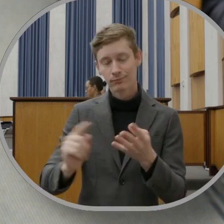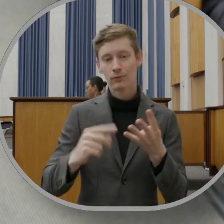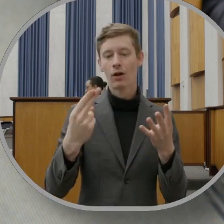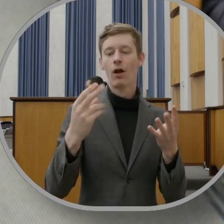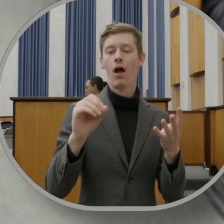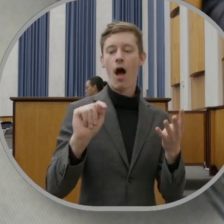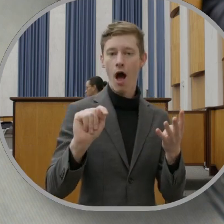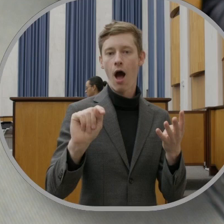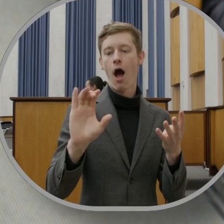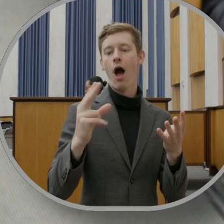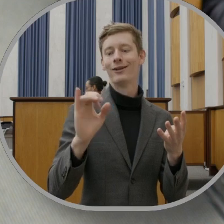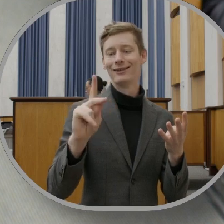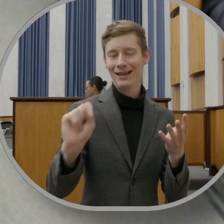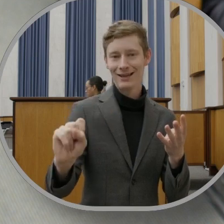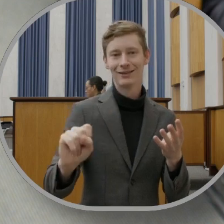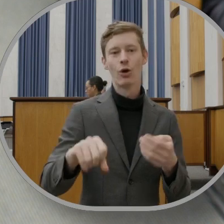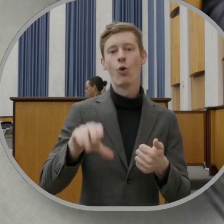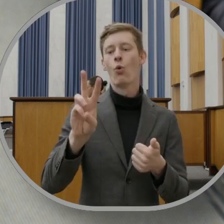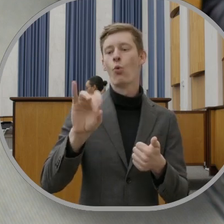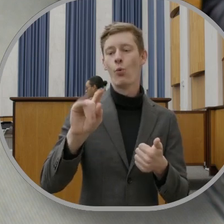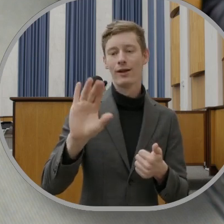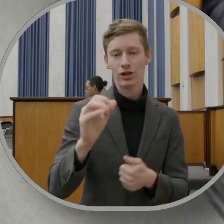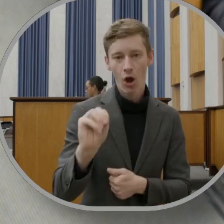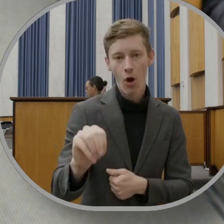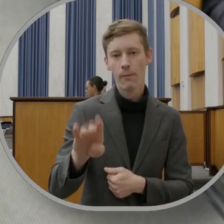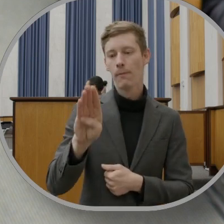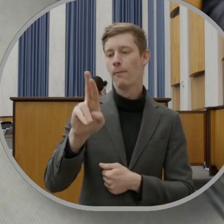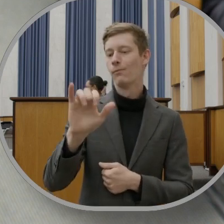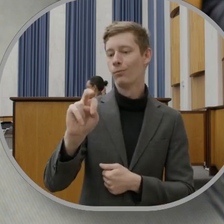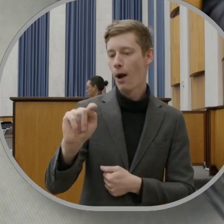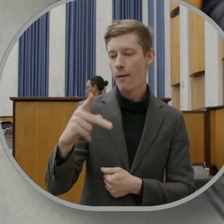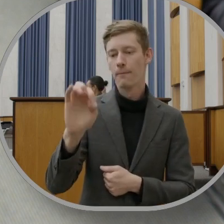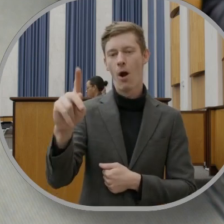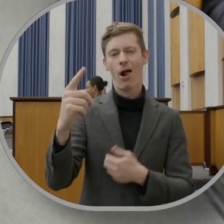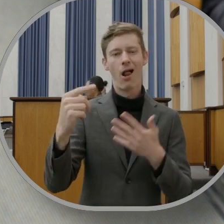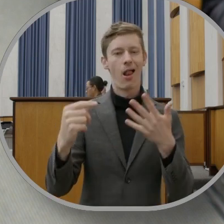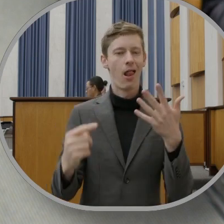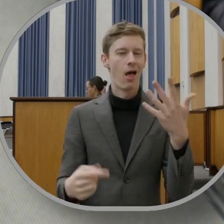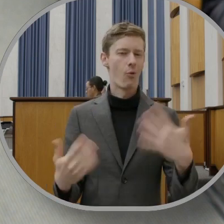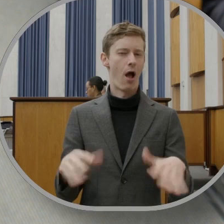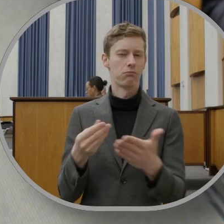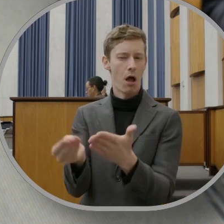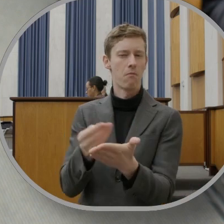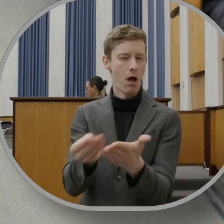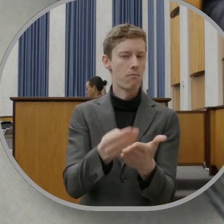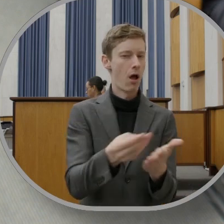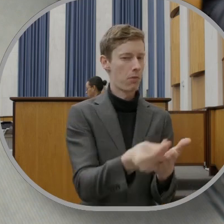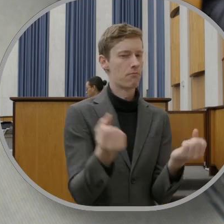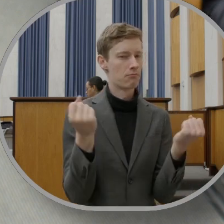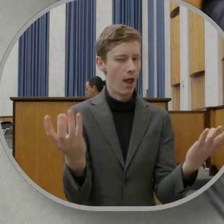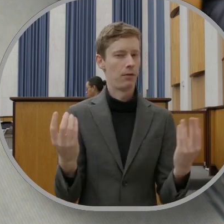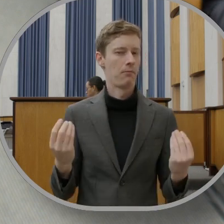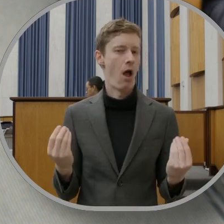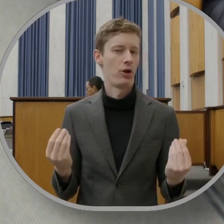Wickham Court, Bryan Park, Fonticello Park, and several others. I'm incredibly proud of